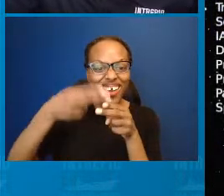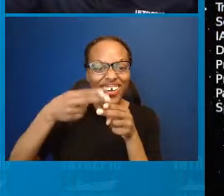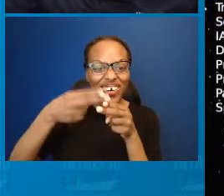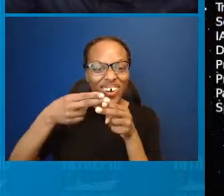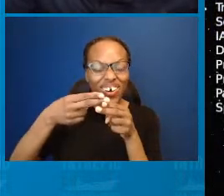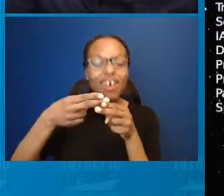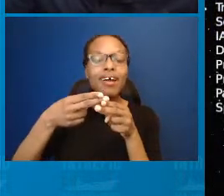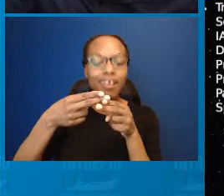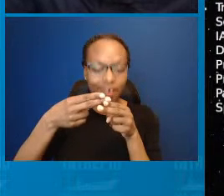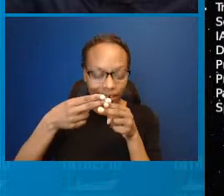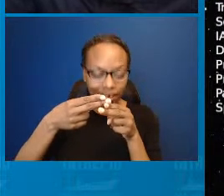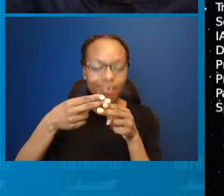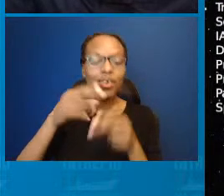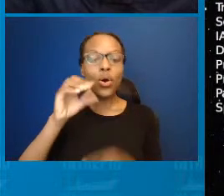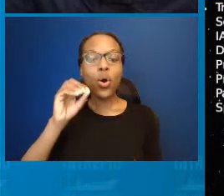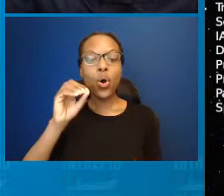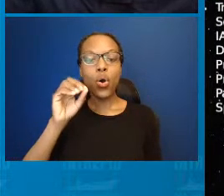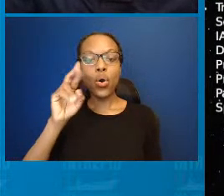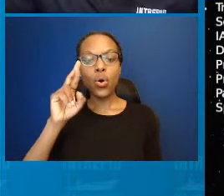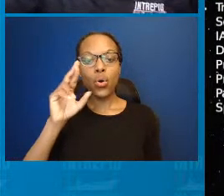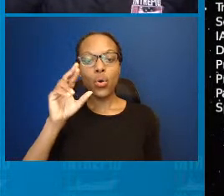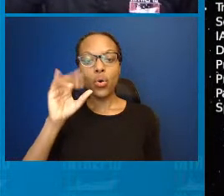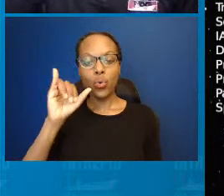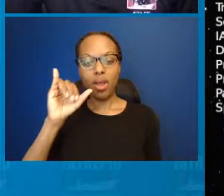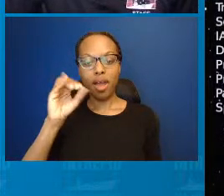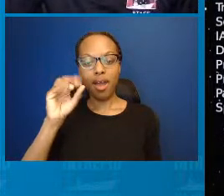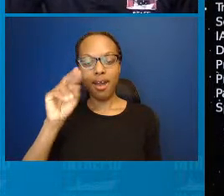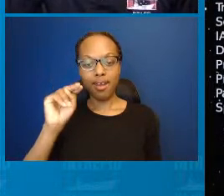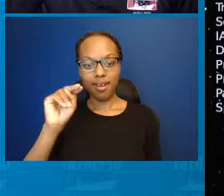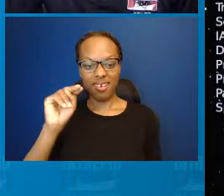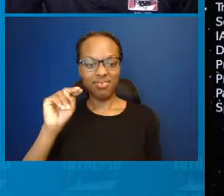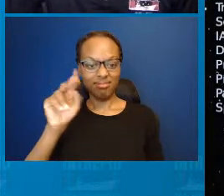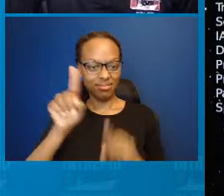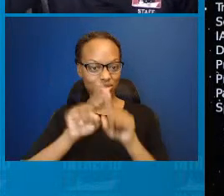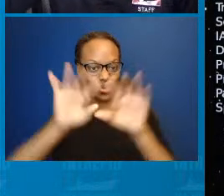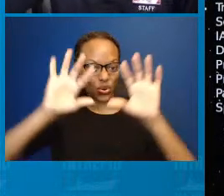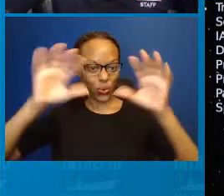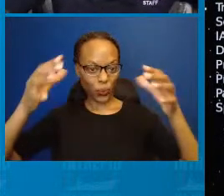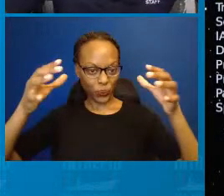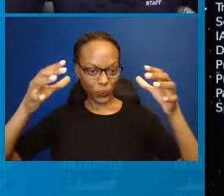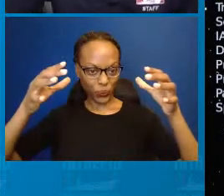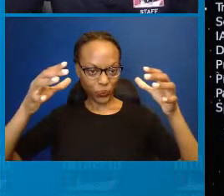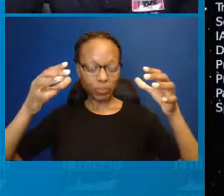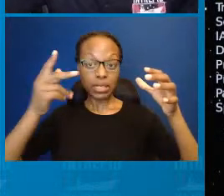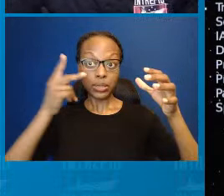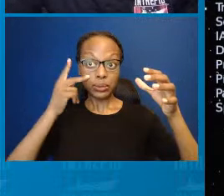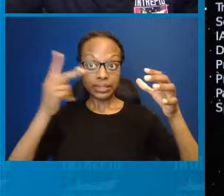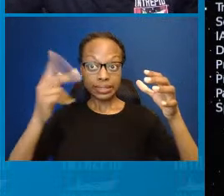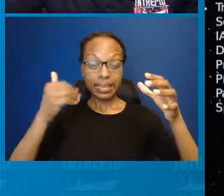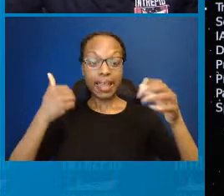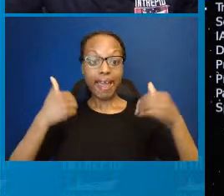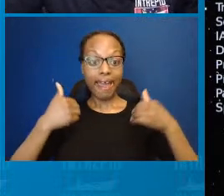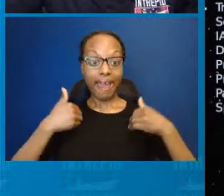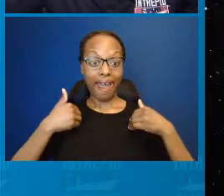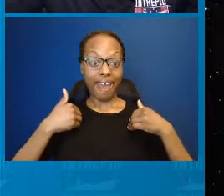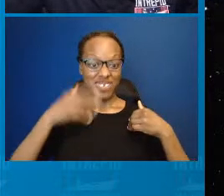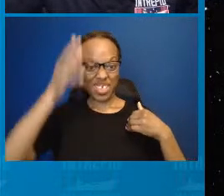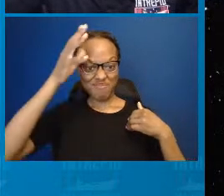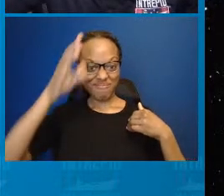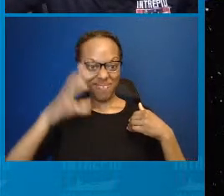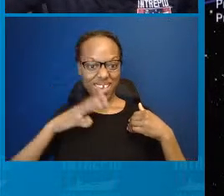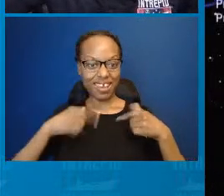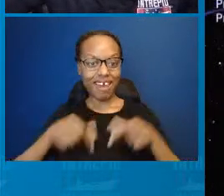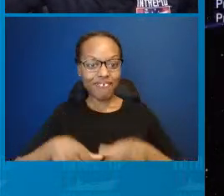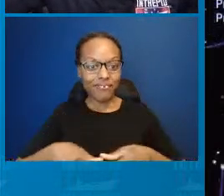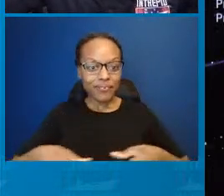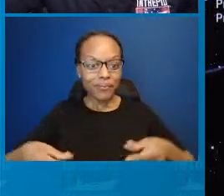our Orion has this very, very fancy belt. Okay, now, if we just get rid of these, sometimes when